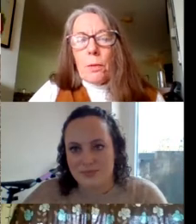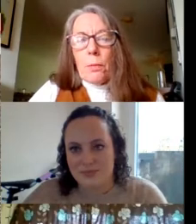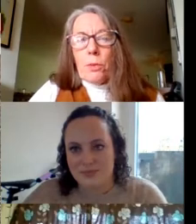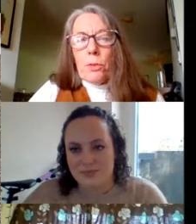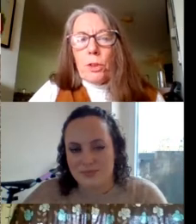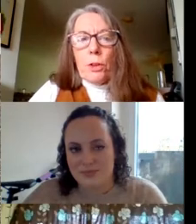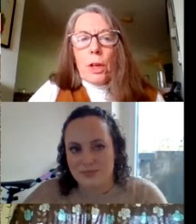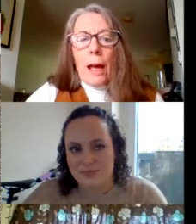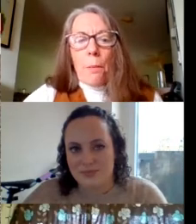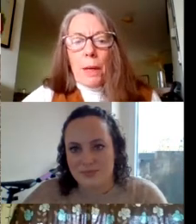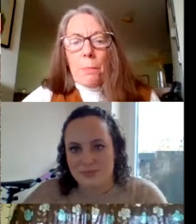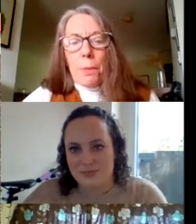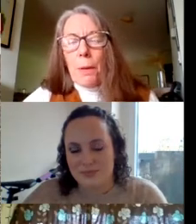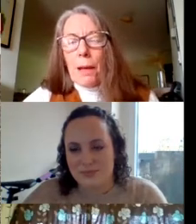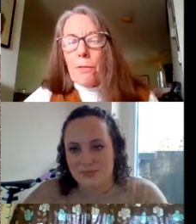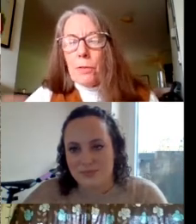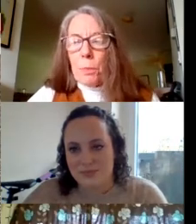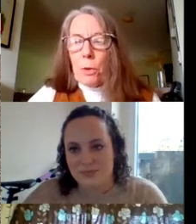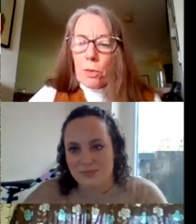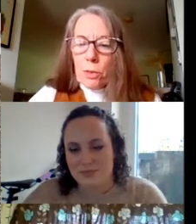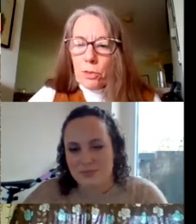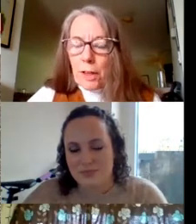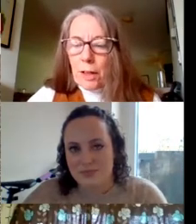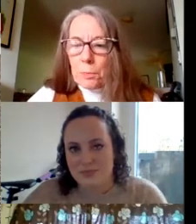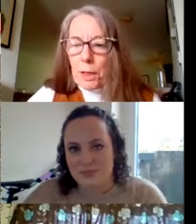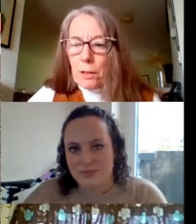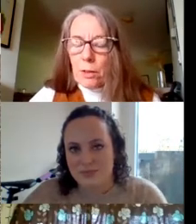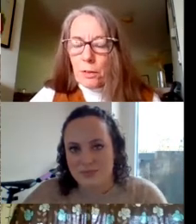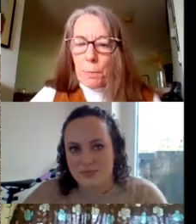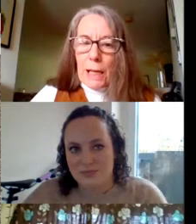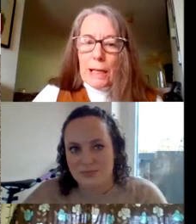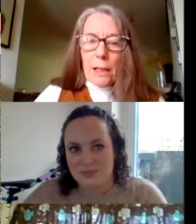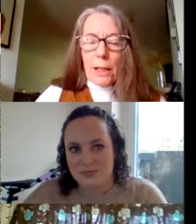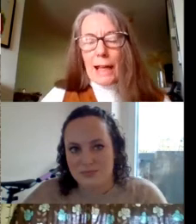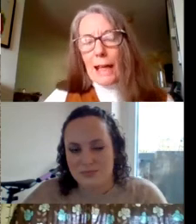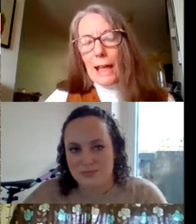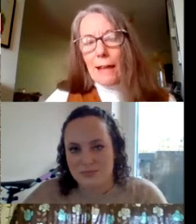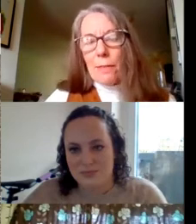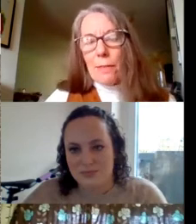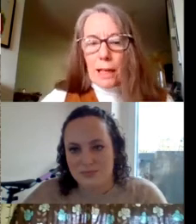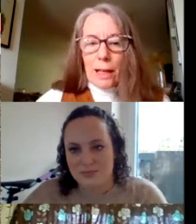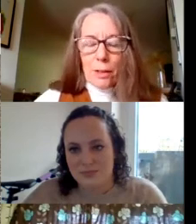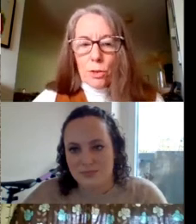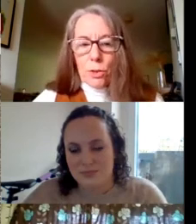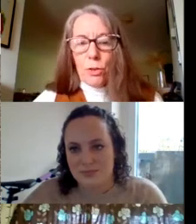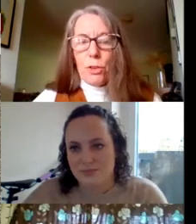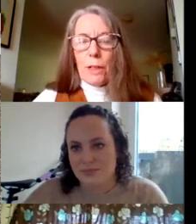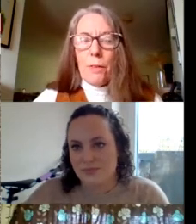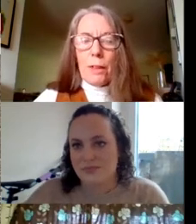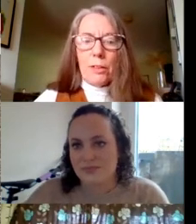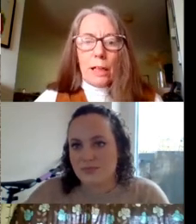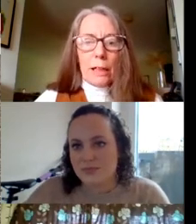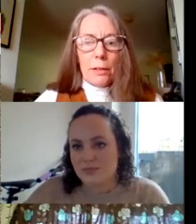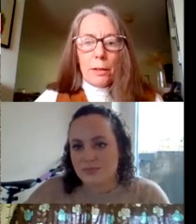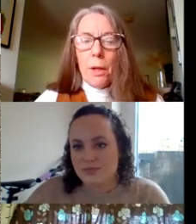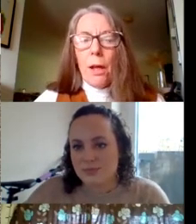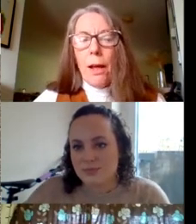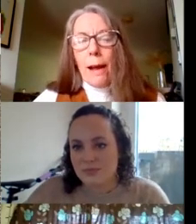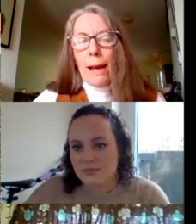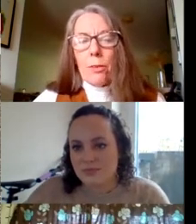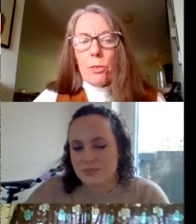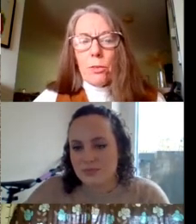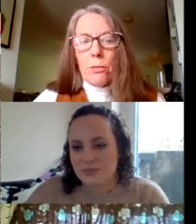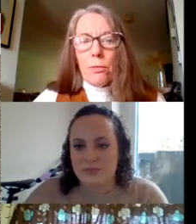So we wanted to look at how people might have responded to their experience of being in the institution, in the